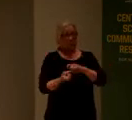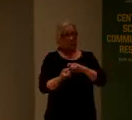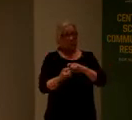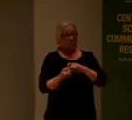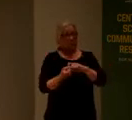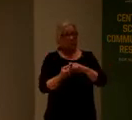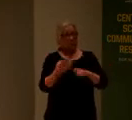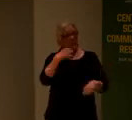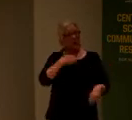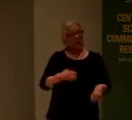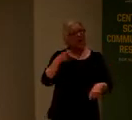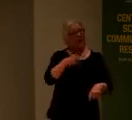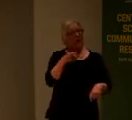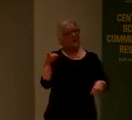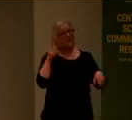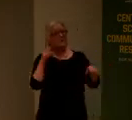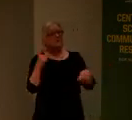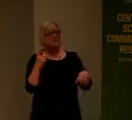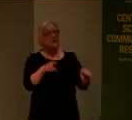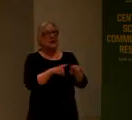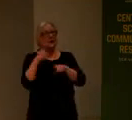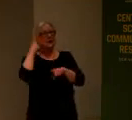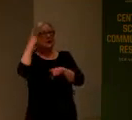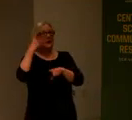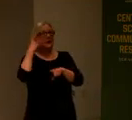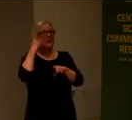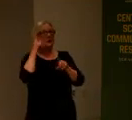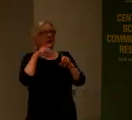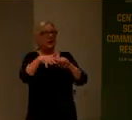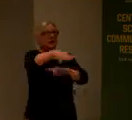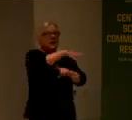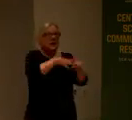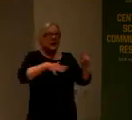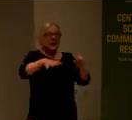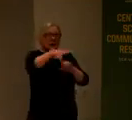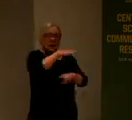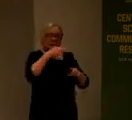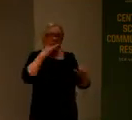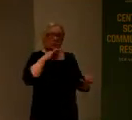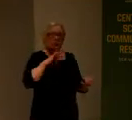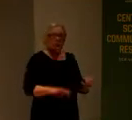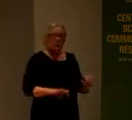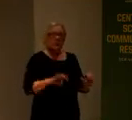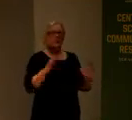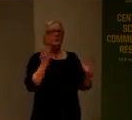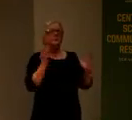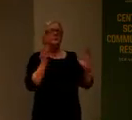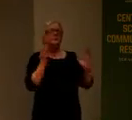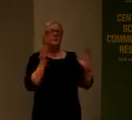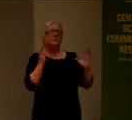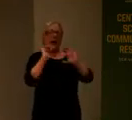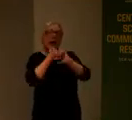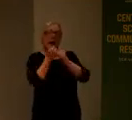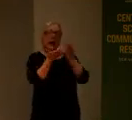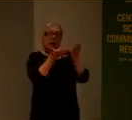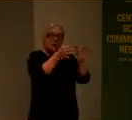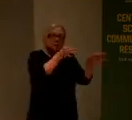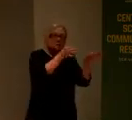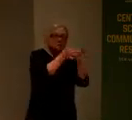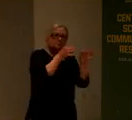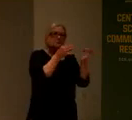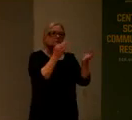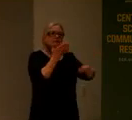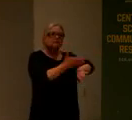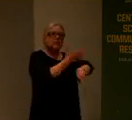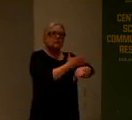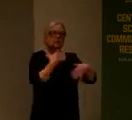into account ecological and social benefit into how and what they prescribe. And it seems clear,